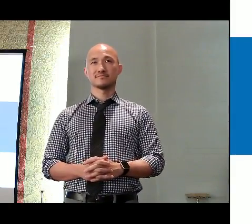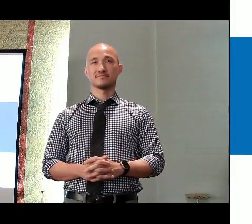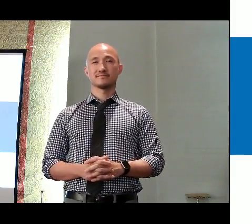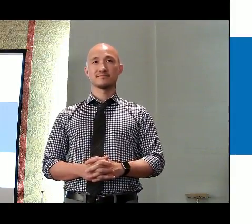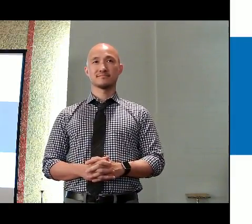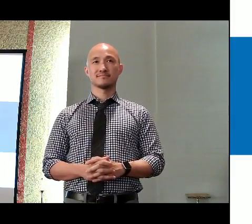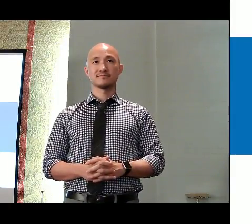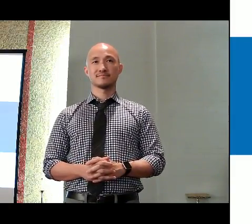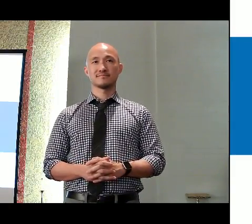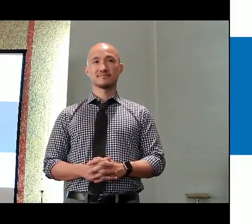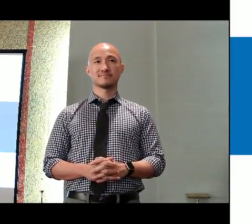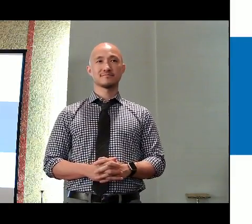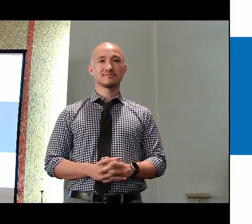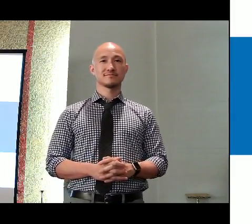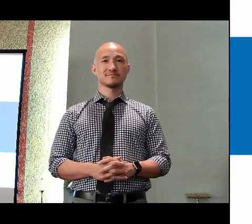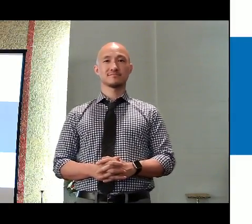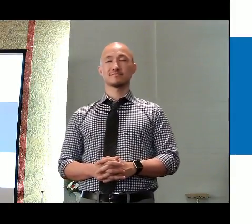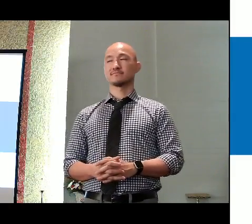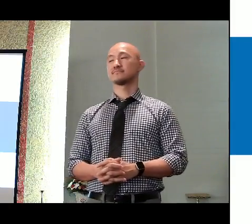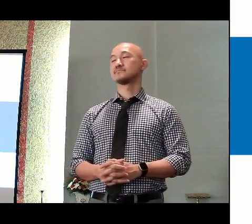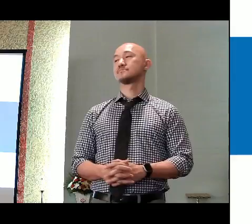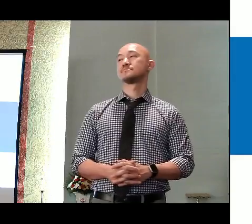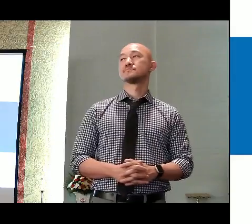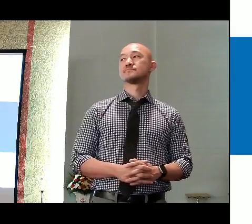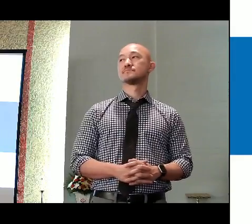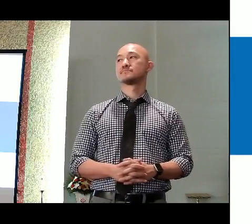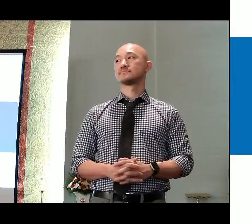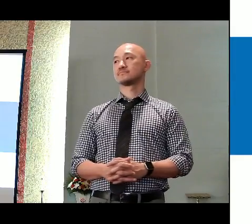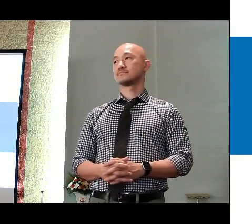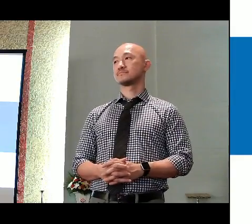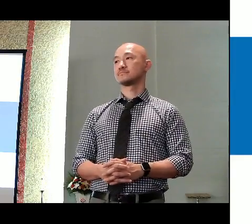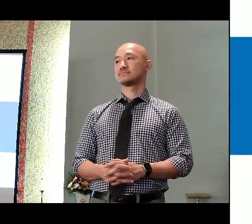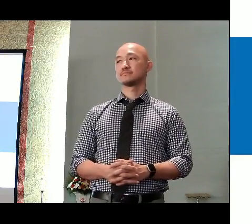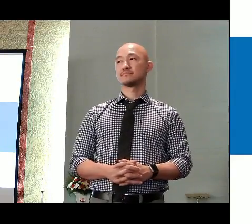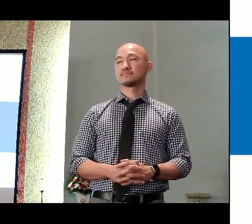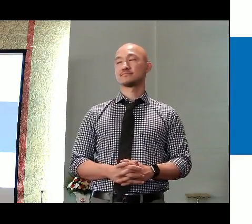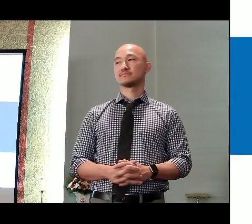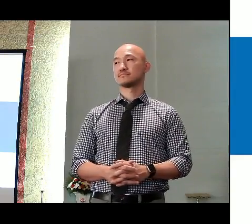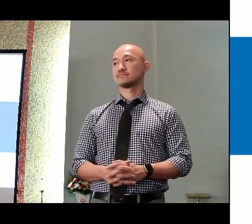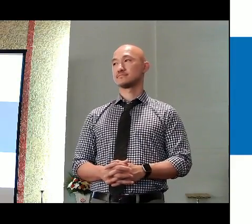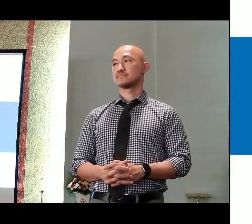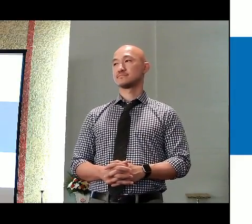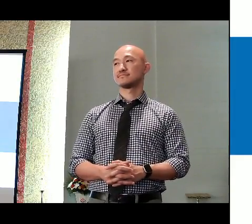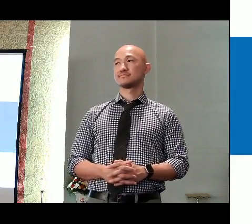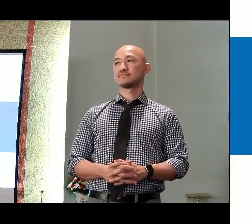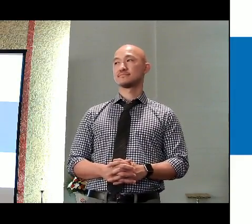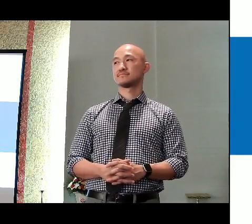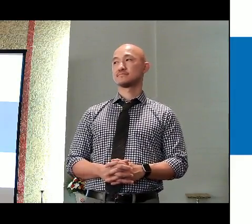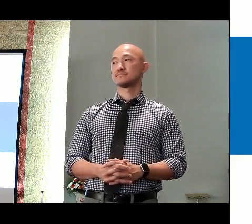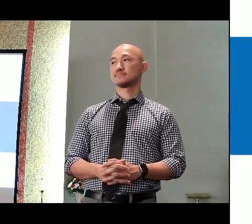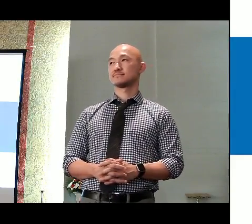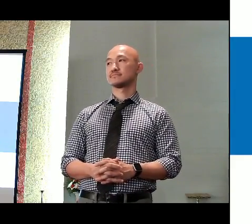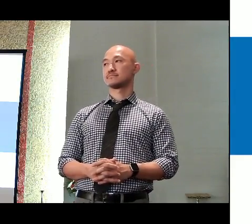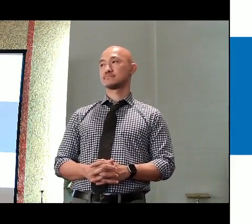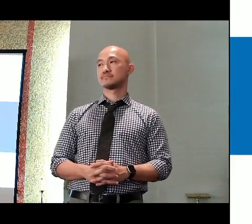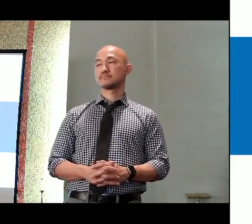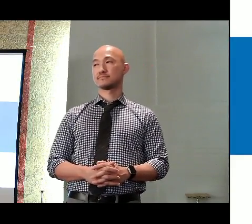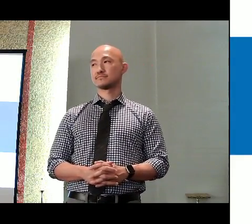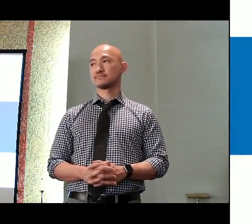the particular qualities of our life. Not that there's anything to gain from that, absolutely. That wisdom is great and